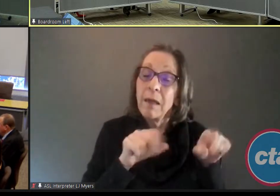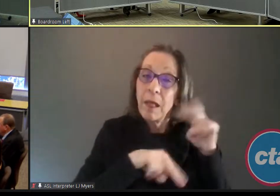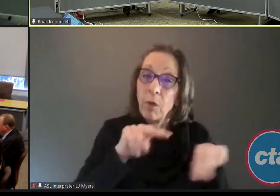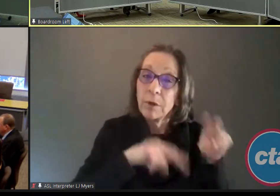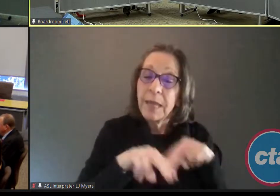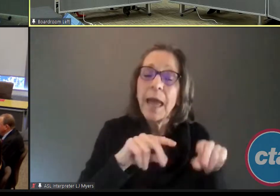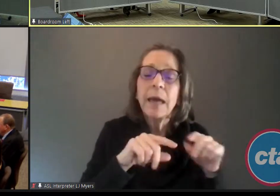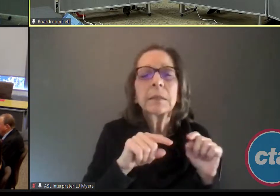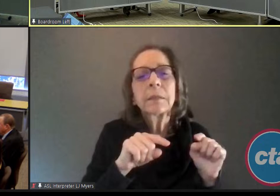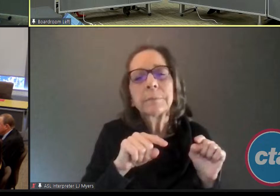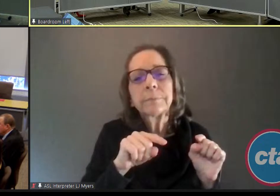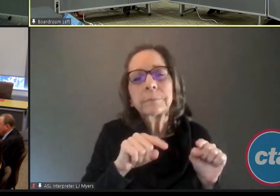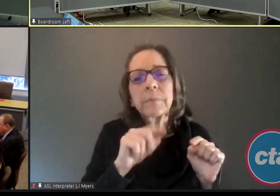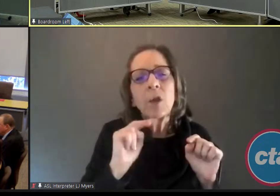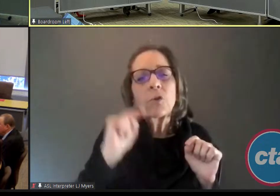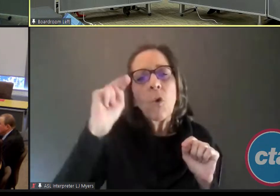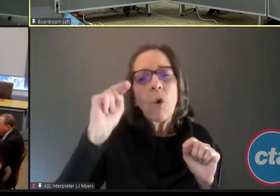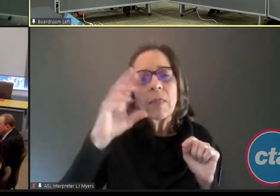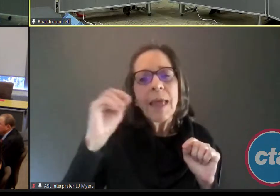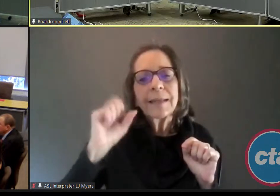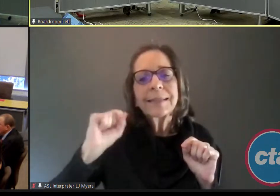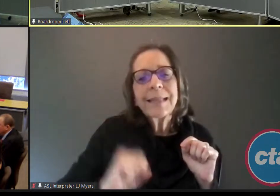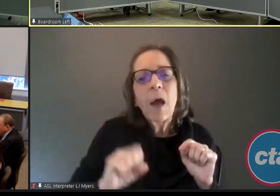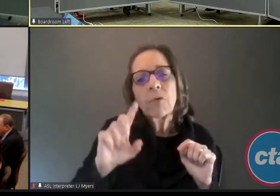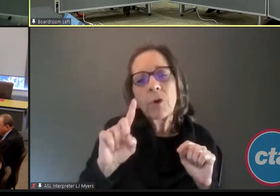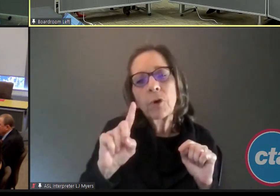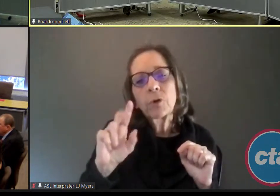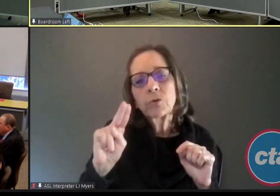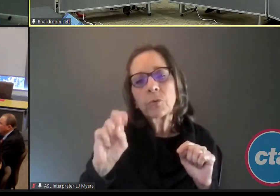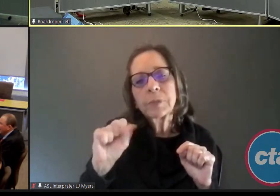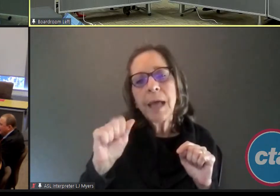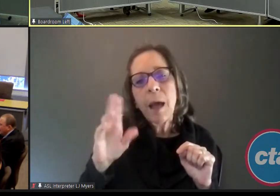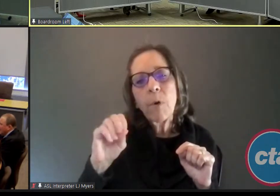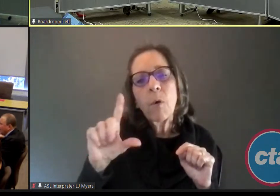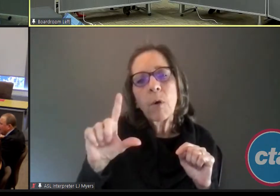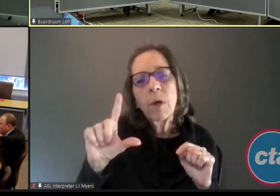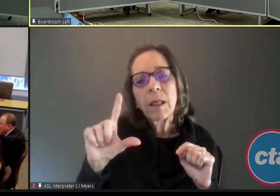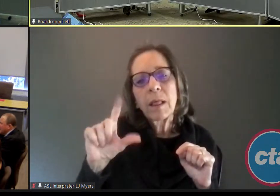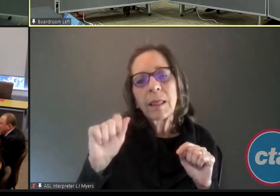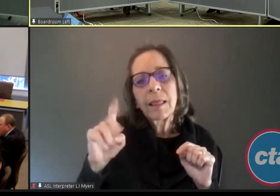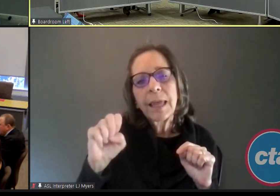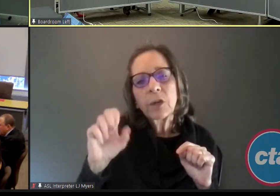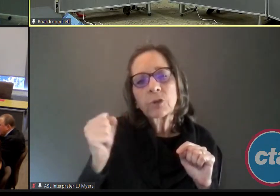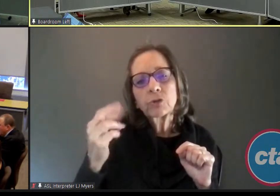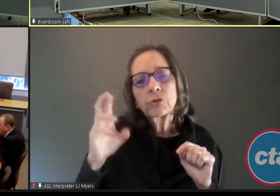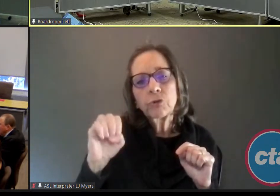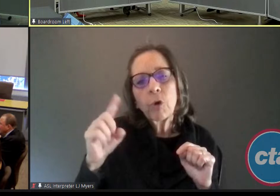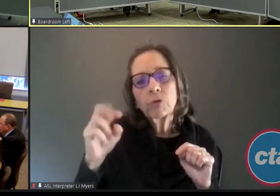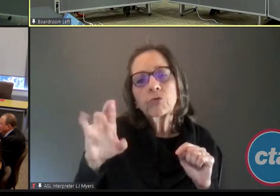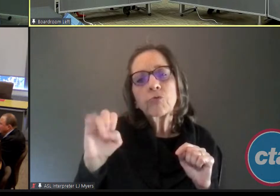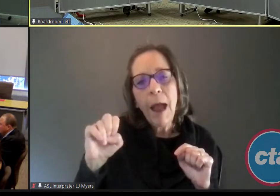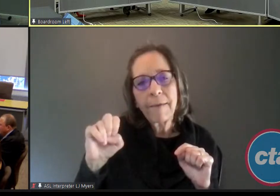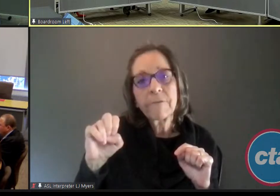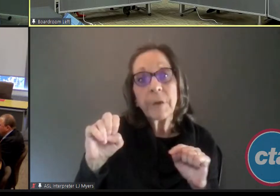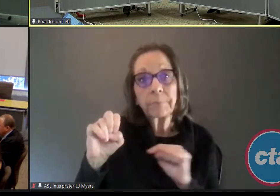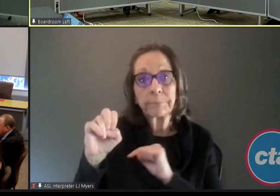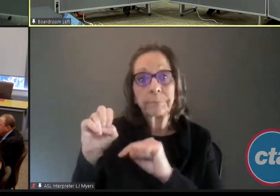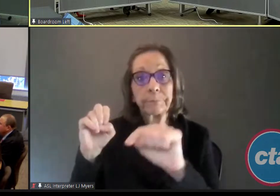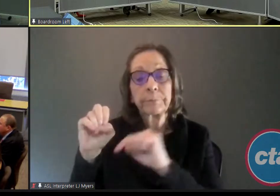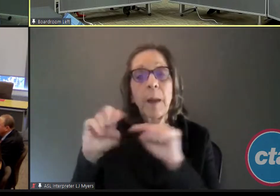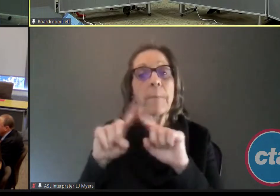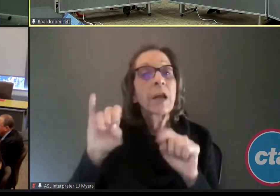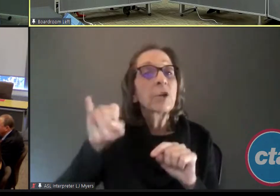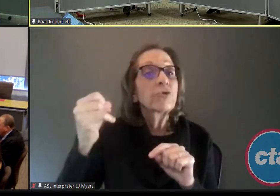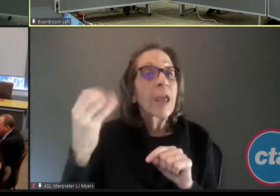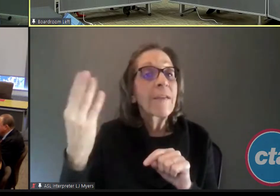was the north and south DuSable Lakeshore Drive runs, where you've got an area that picks up in an area, but the J14